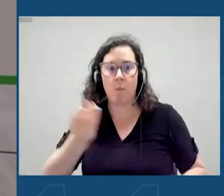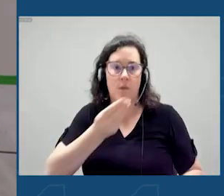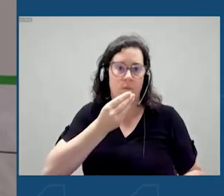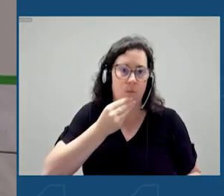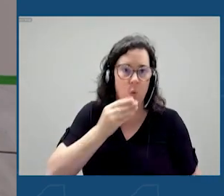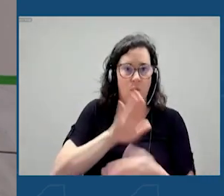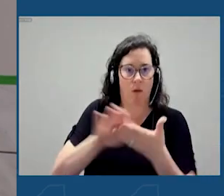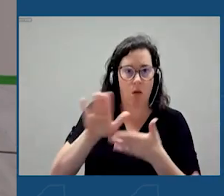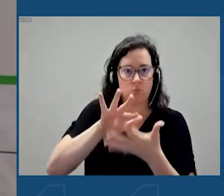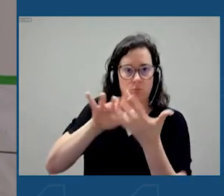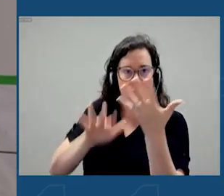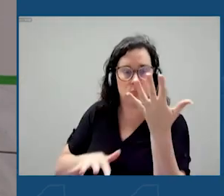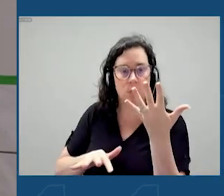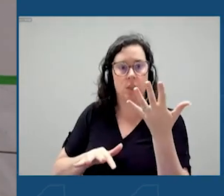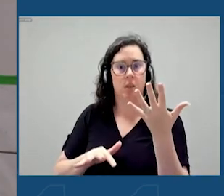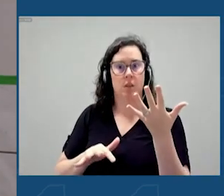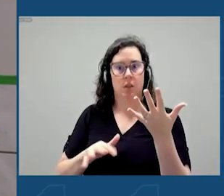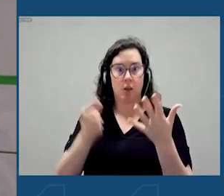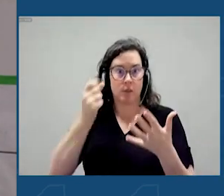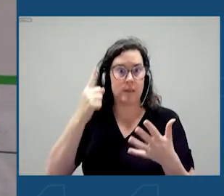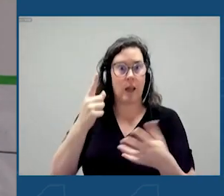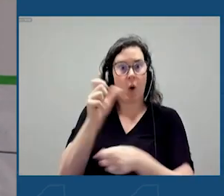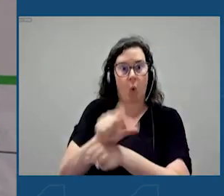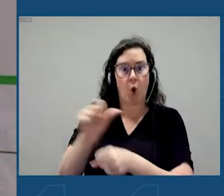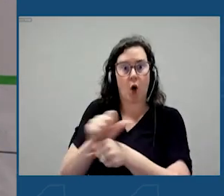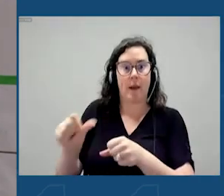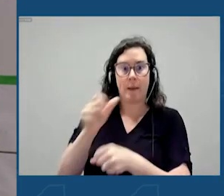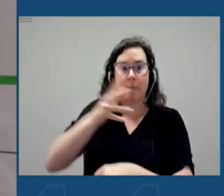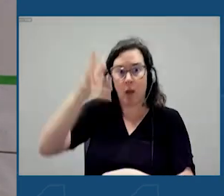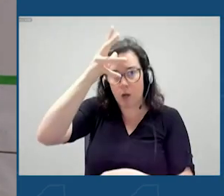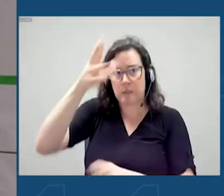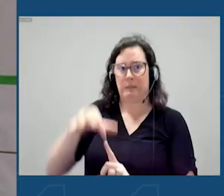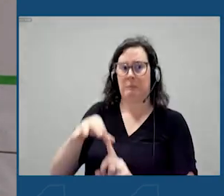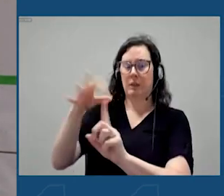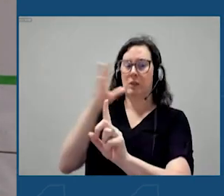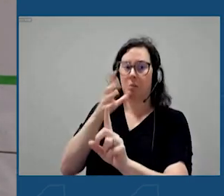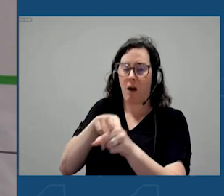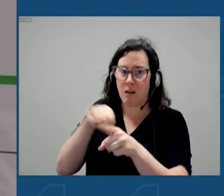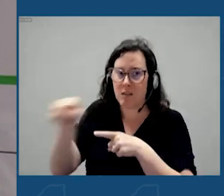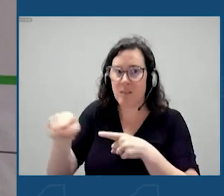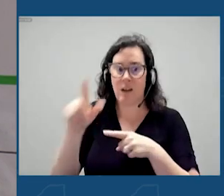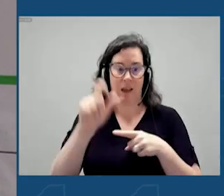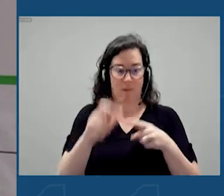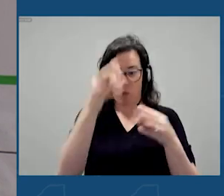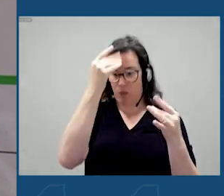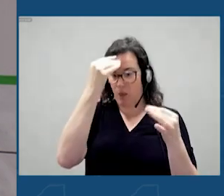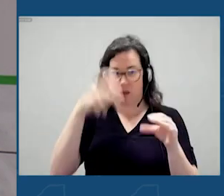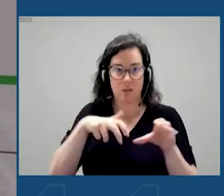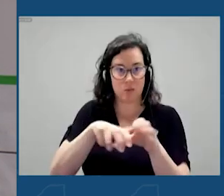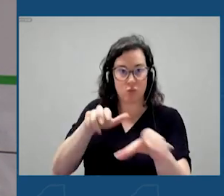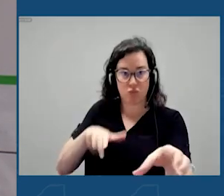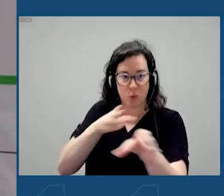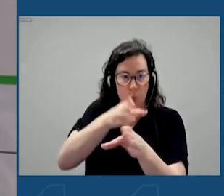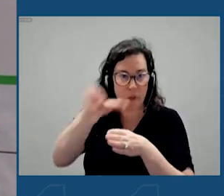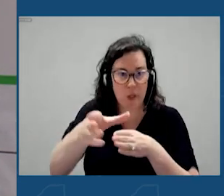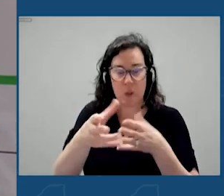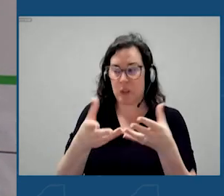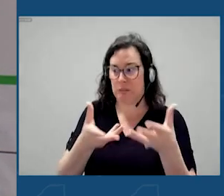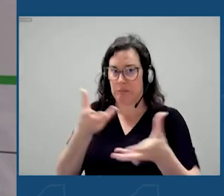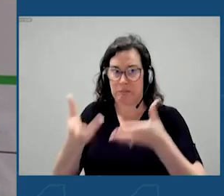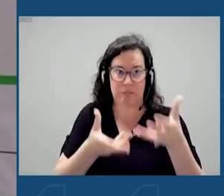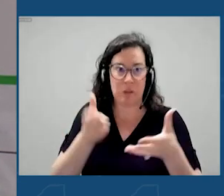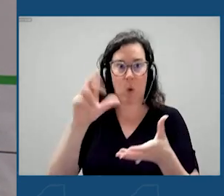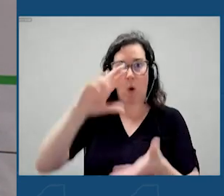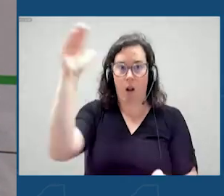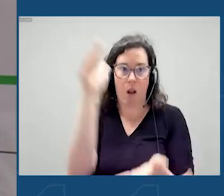working parents, especially mothers, are forced to make heartbreaking decisions to downshift or leave their careers altogether